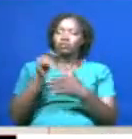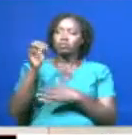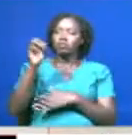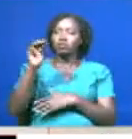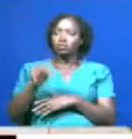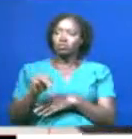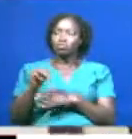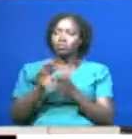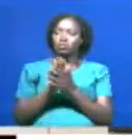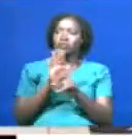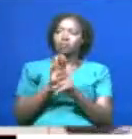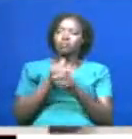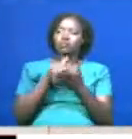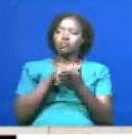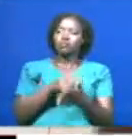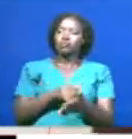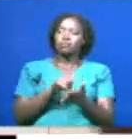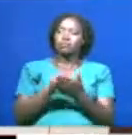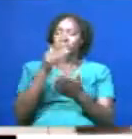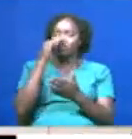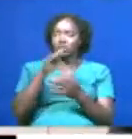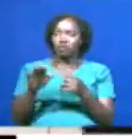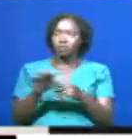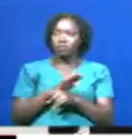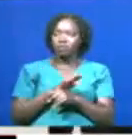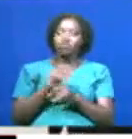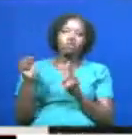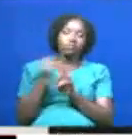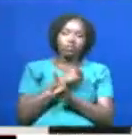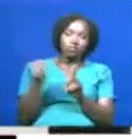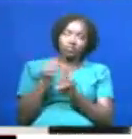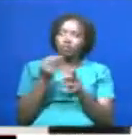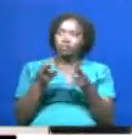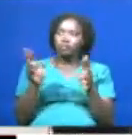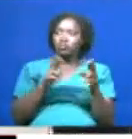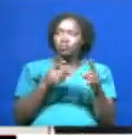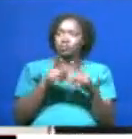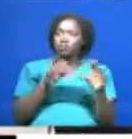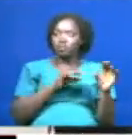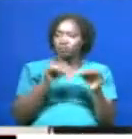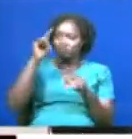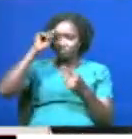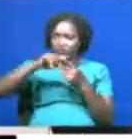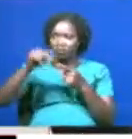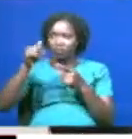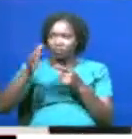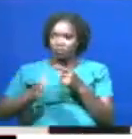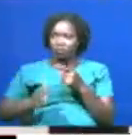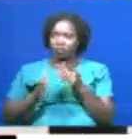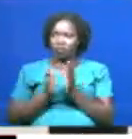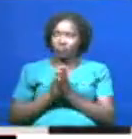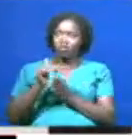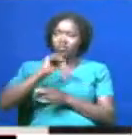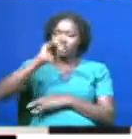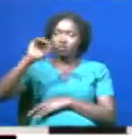seen a lot of destruction, and that's where mostly the riots were happening. But if you move towards this other side and through uptown all the